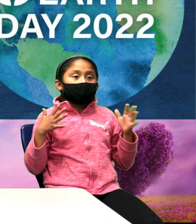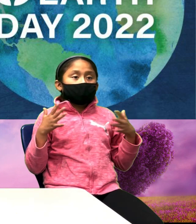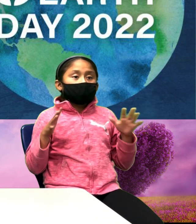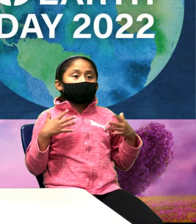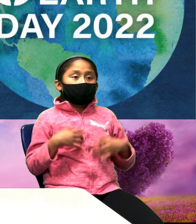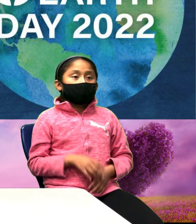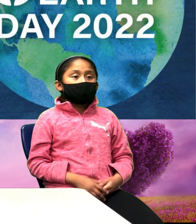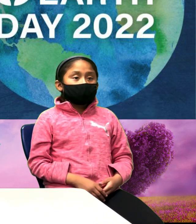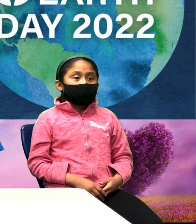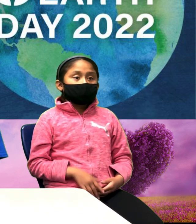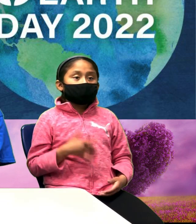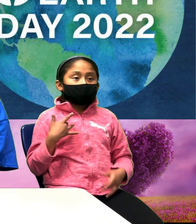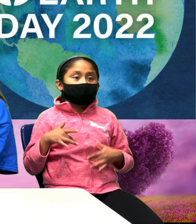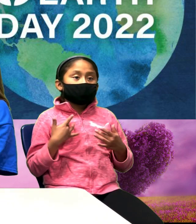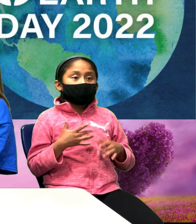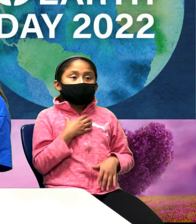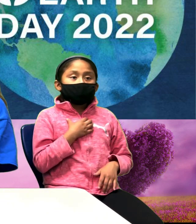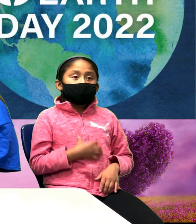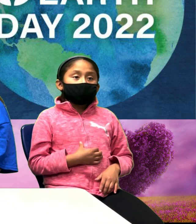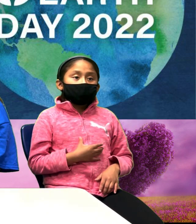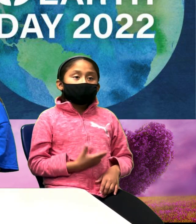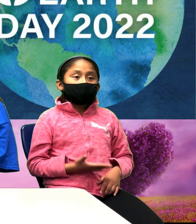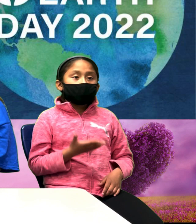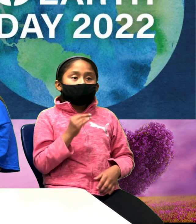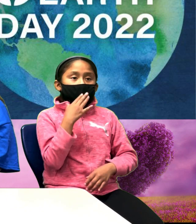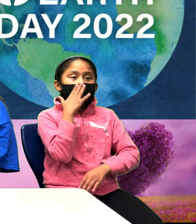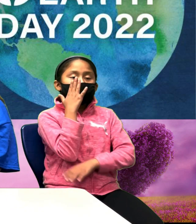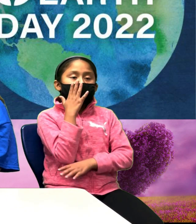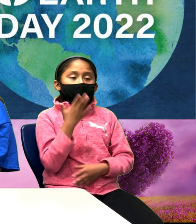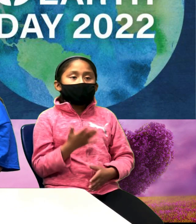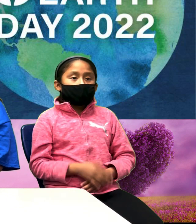All that excitement has made me hungry. What's for lunch?